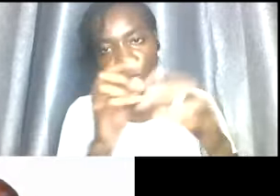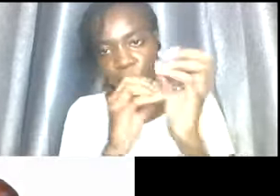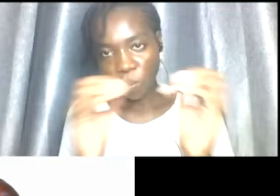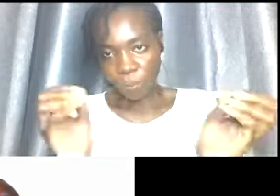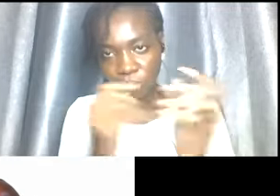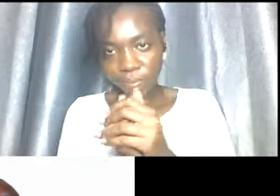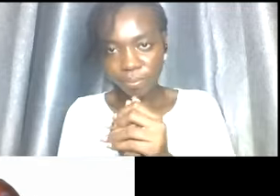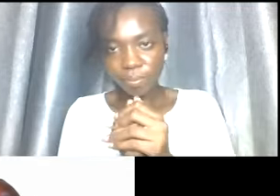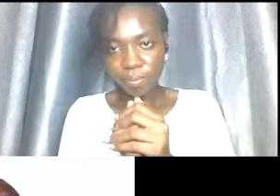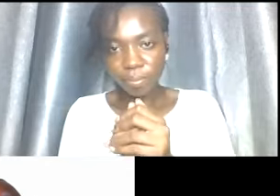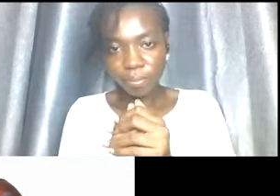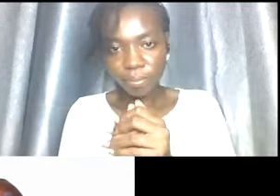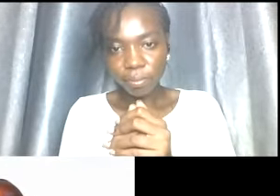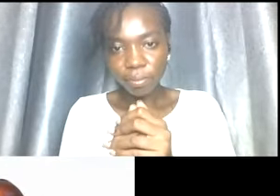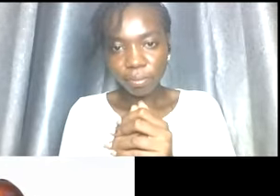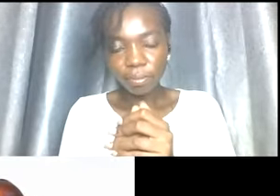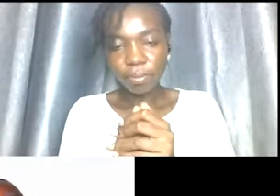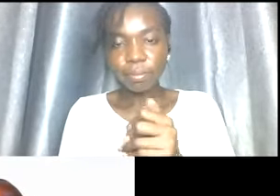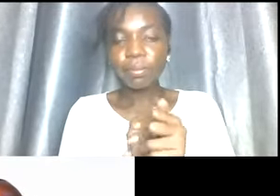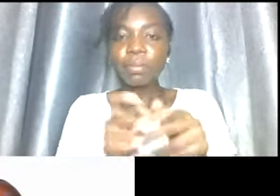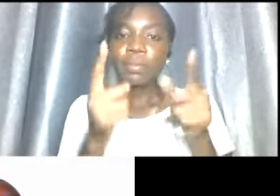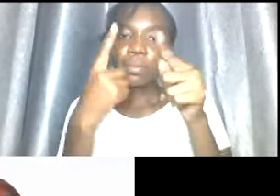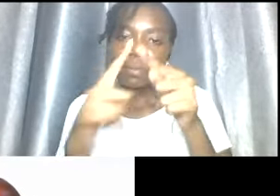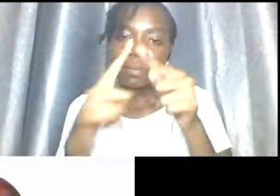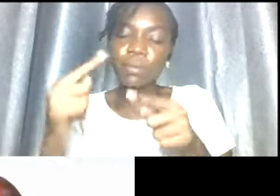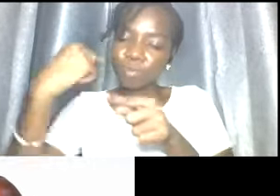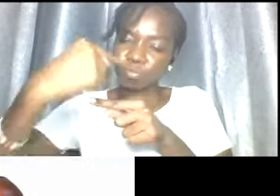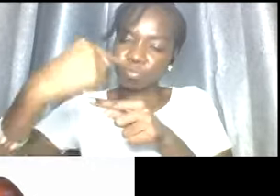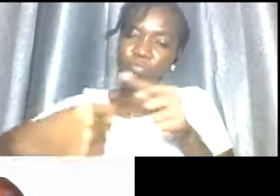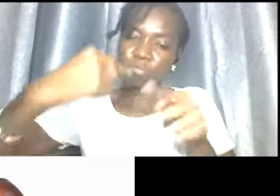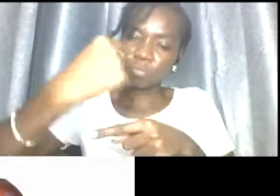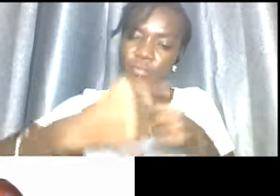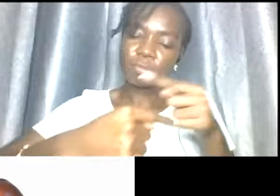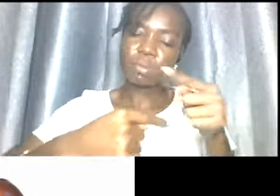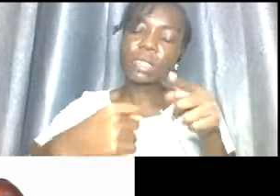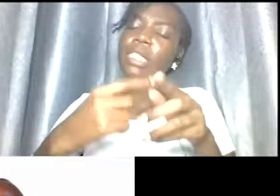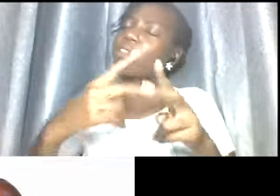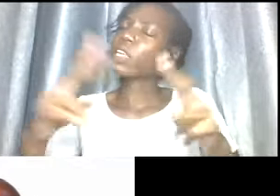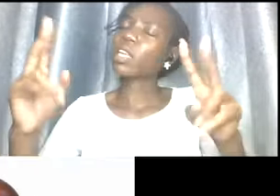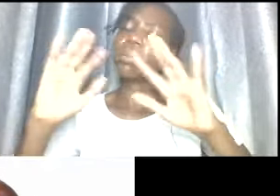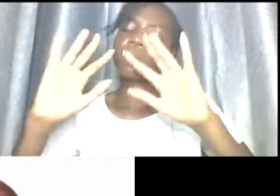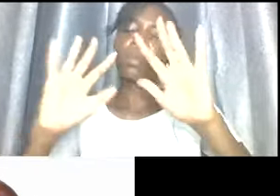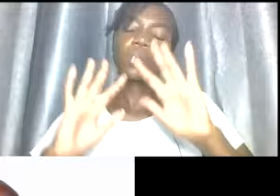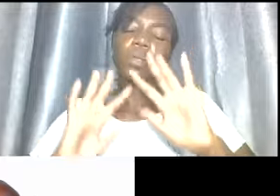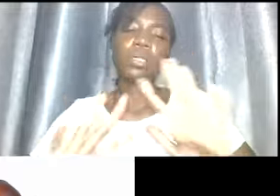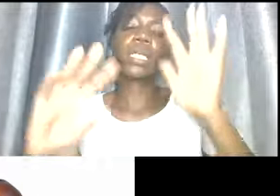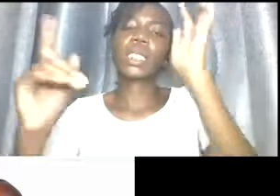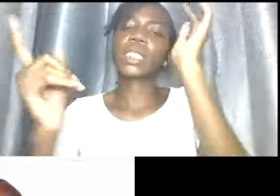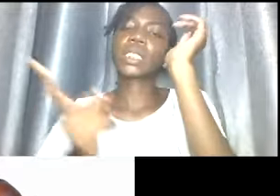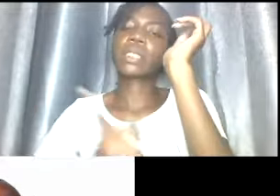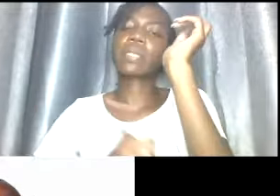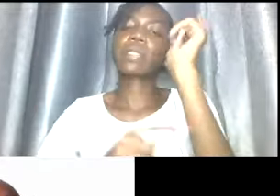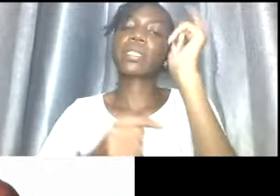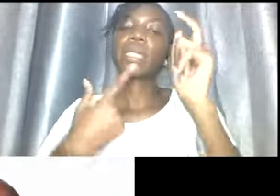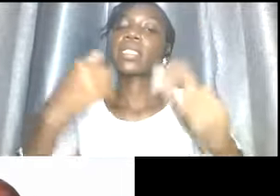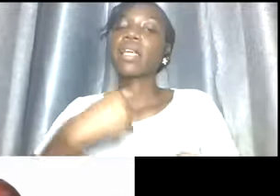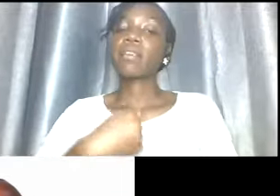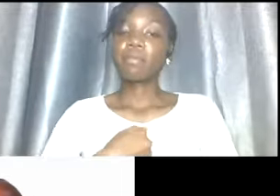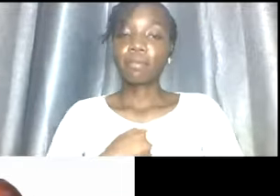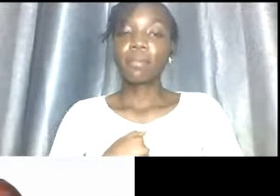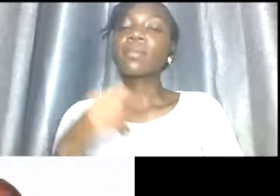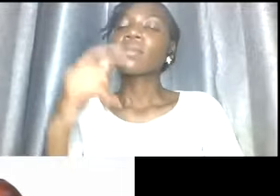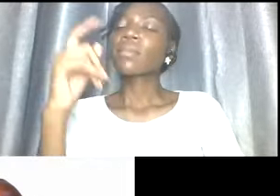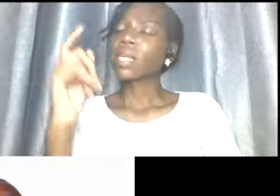But consistency is one discipline that we must have.